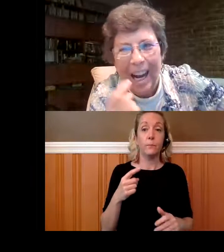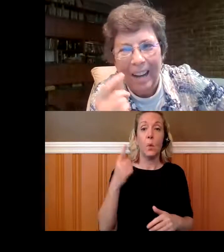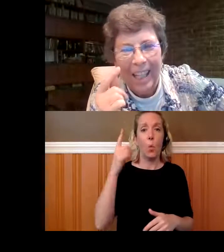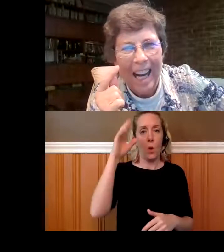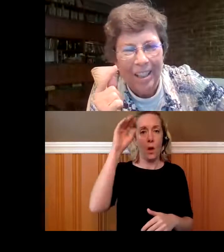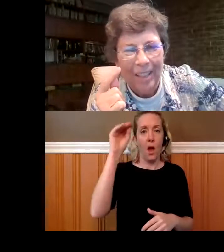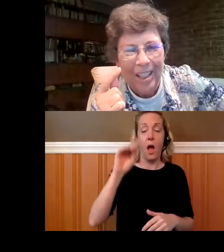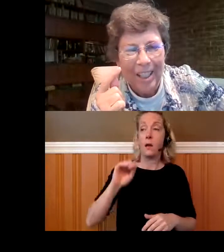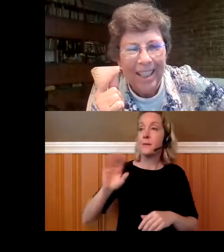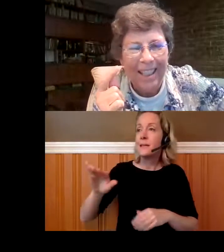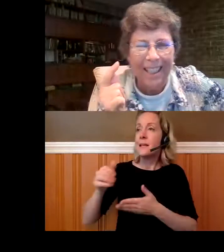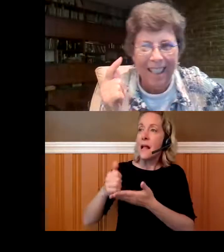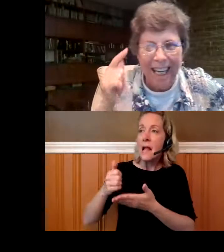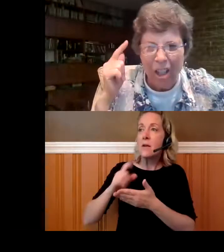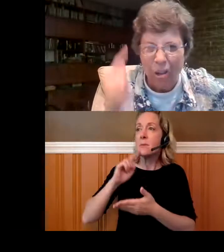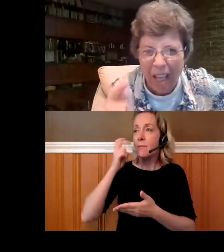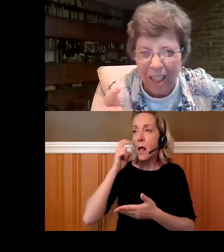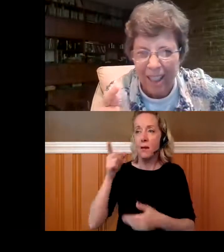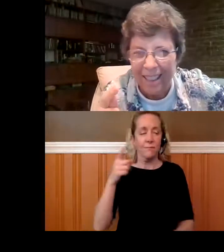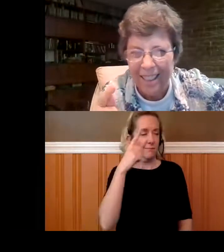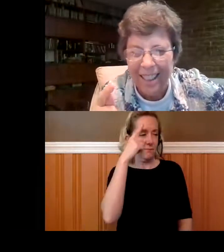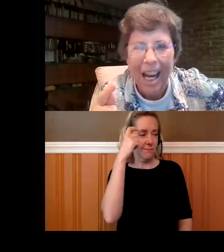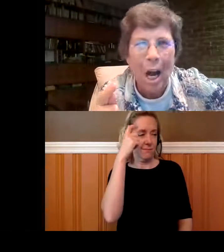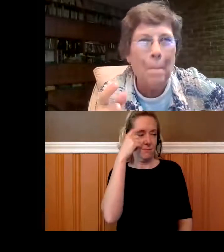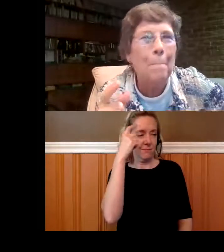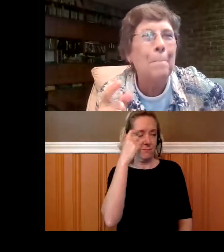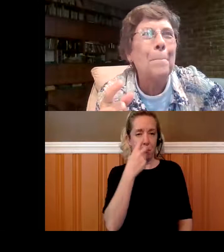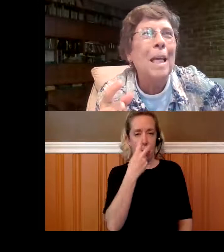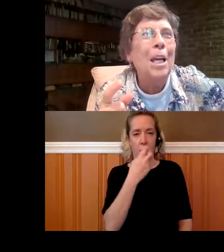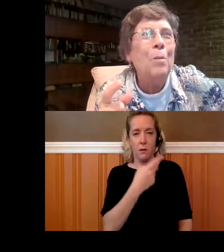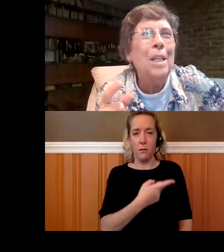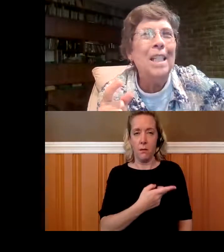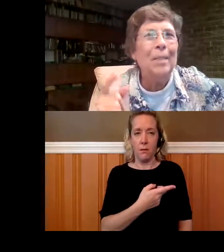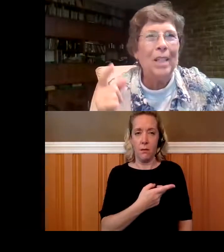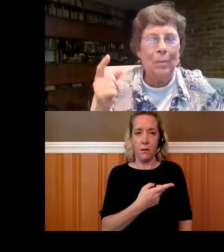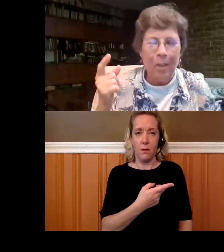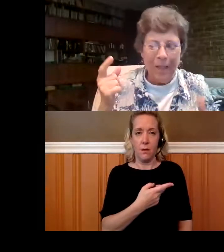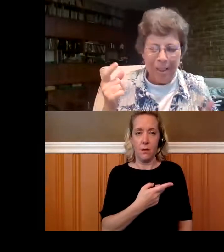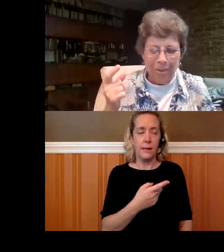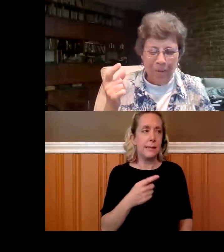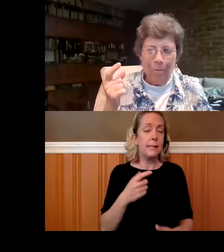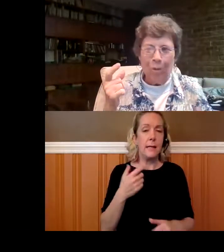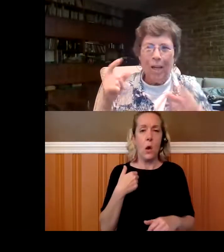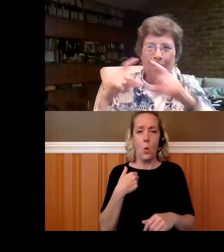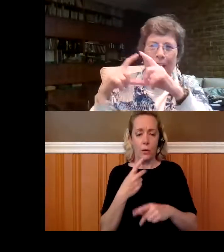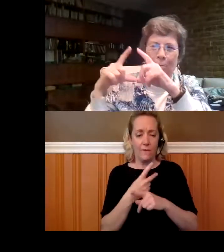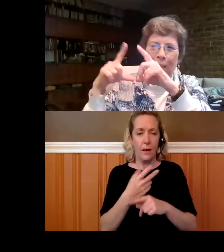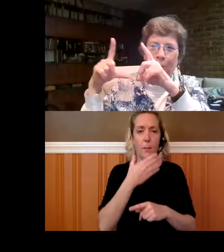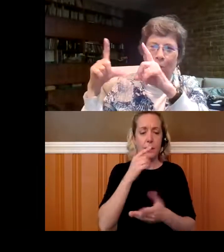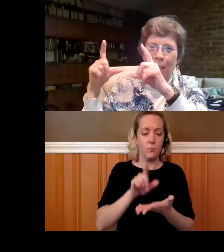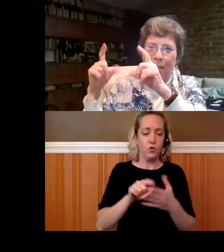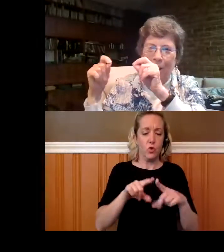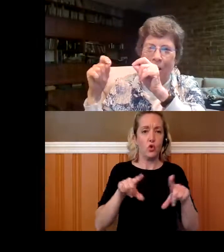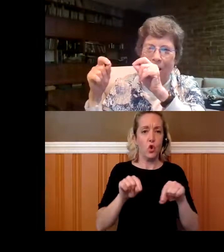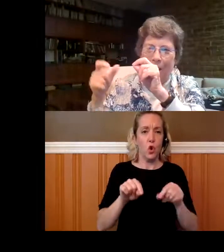incredulous. We did some experiments. We were trying to figure out what's the wording on the card that would be most effective to get help to